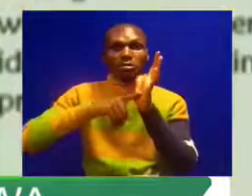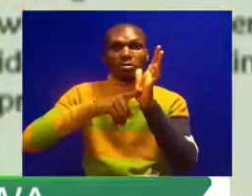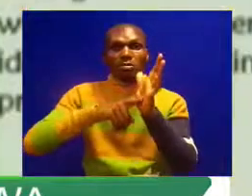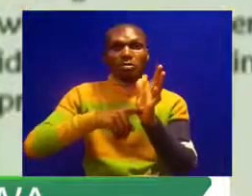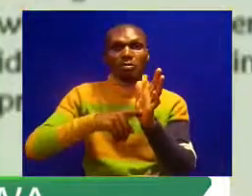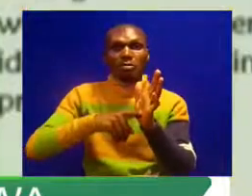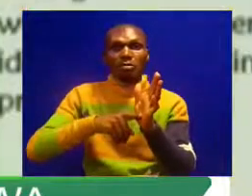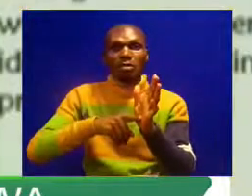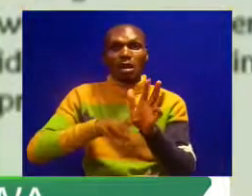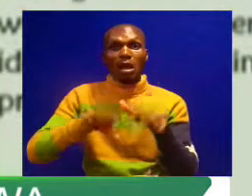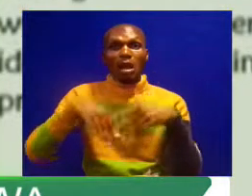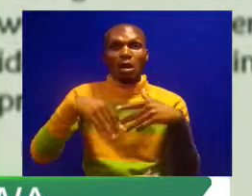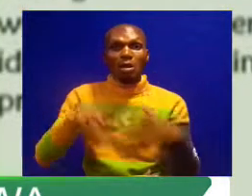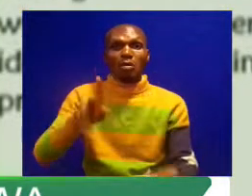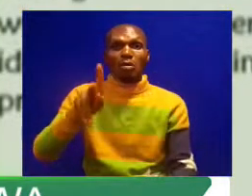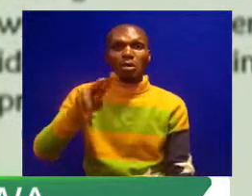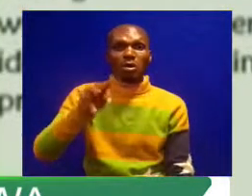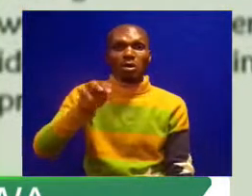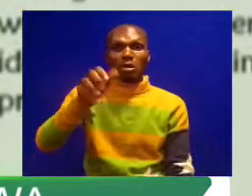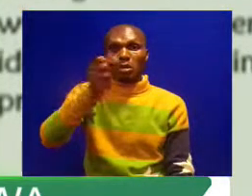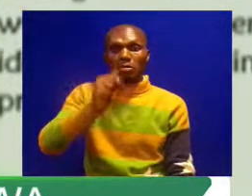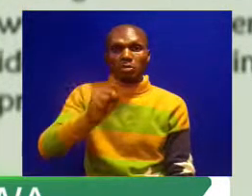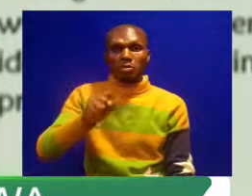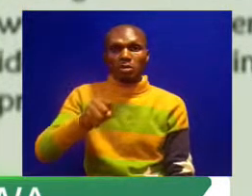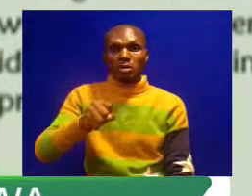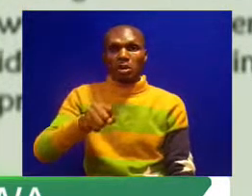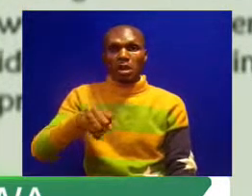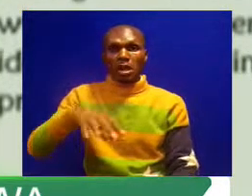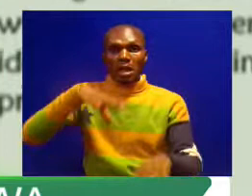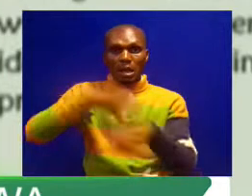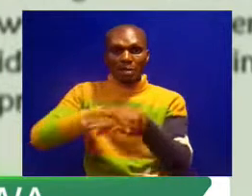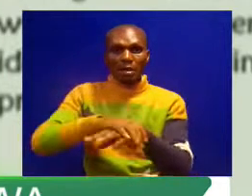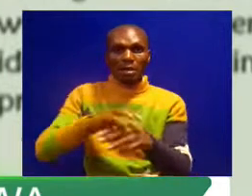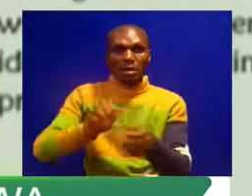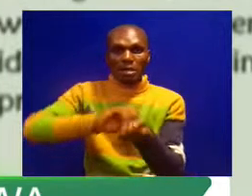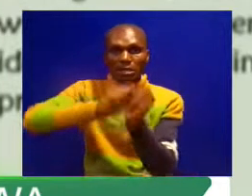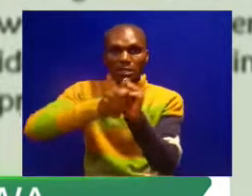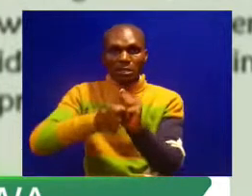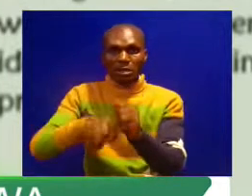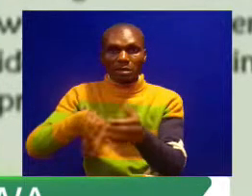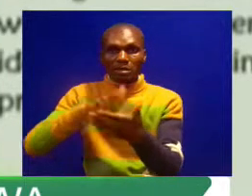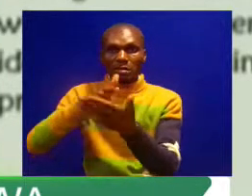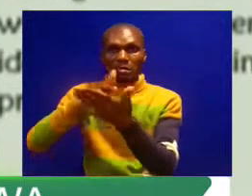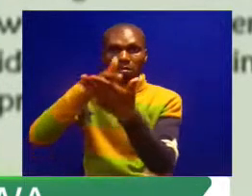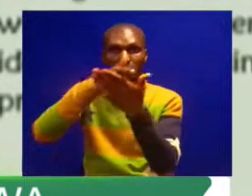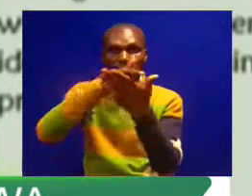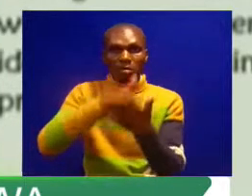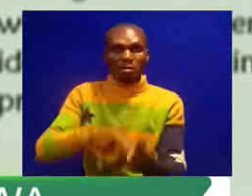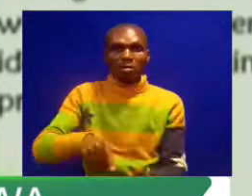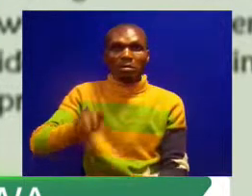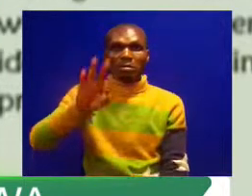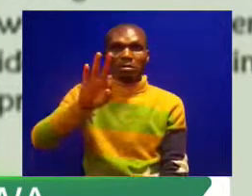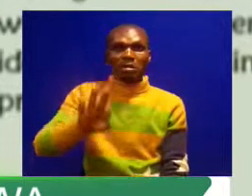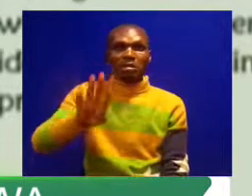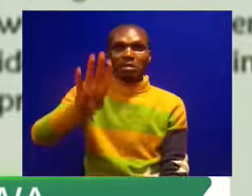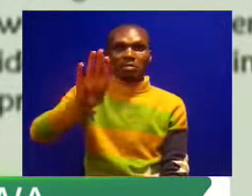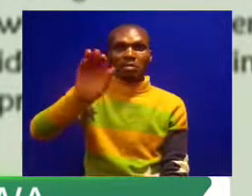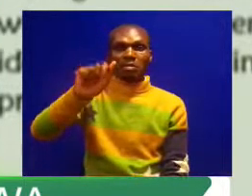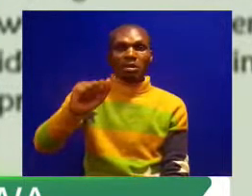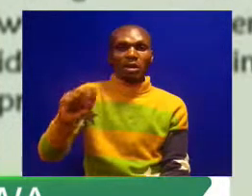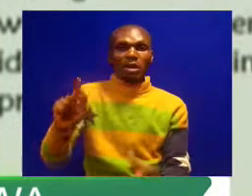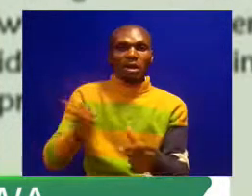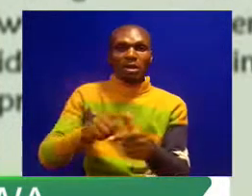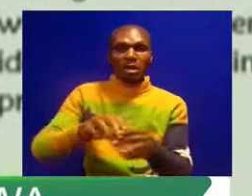how KIMS captured and transmitted the image of form 34A. Ogosuki wabosio